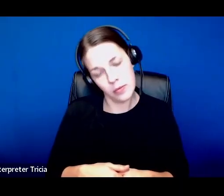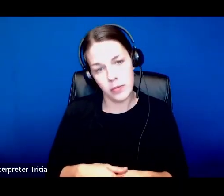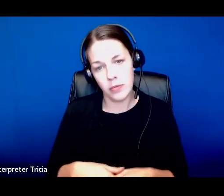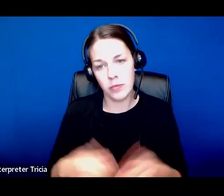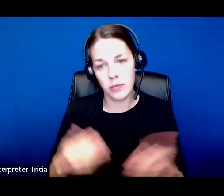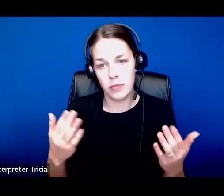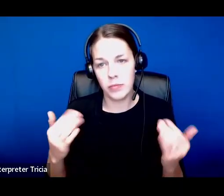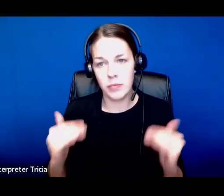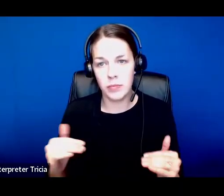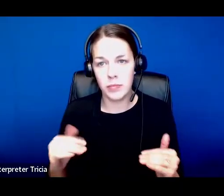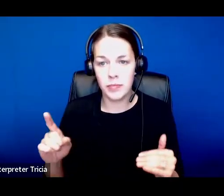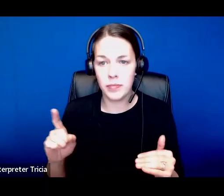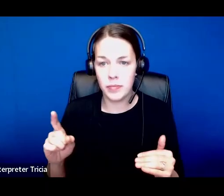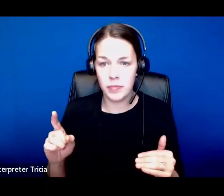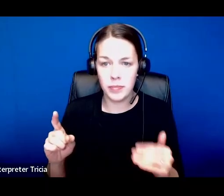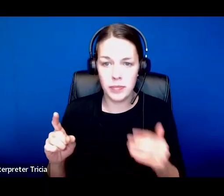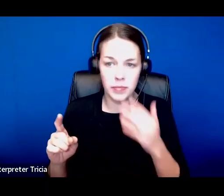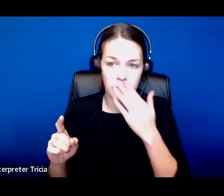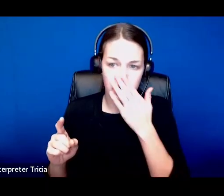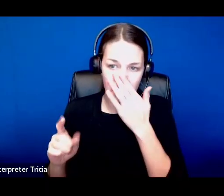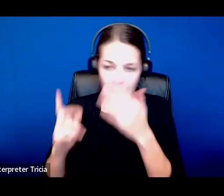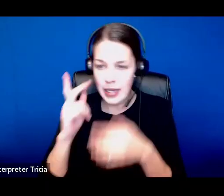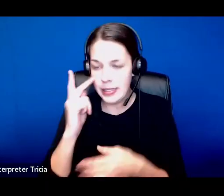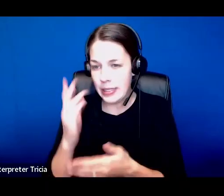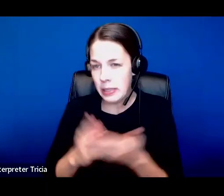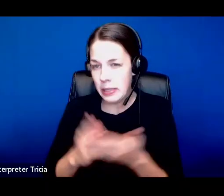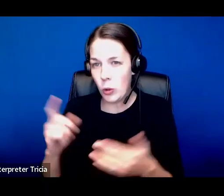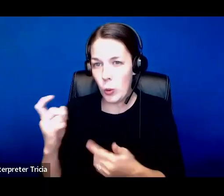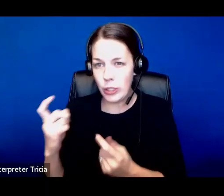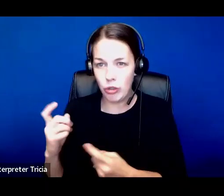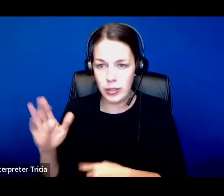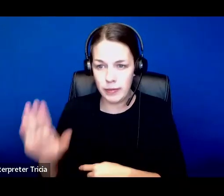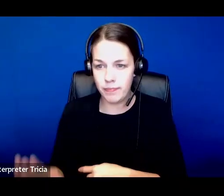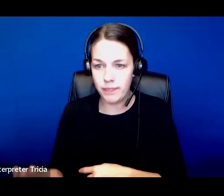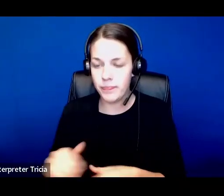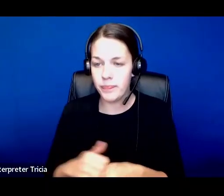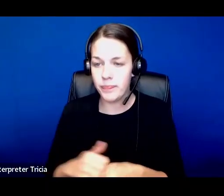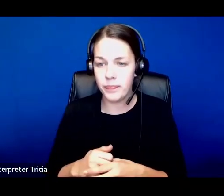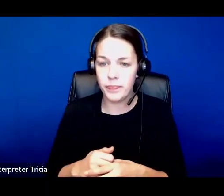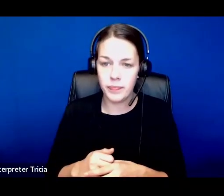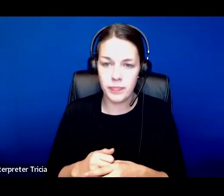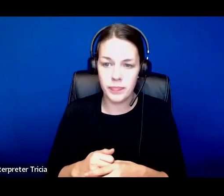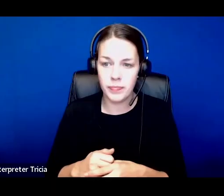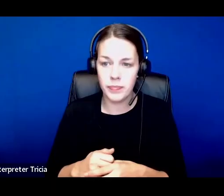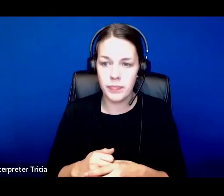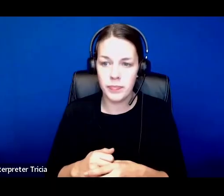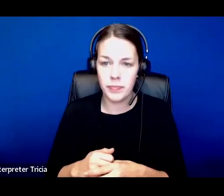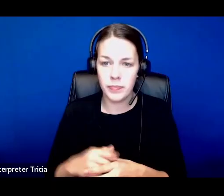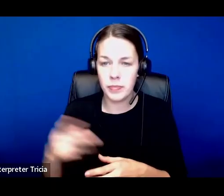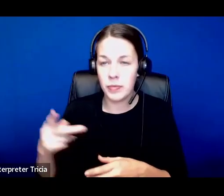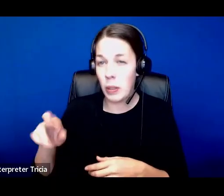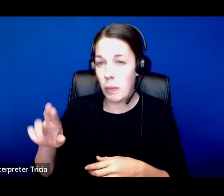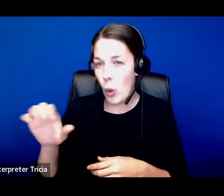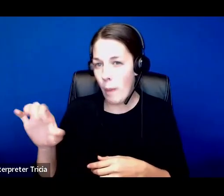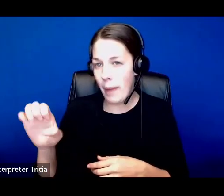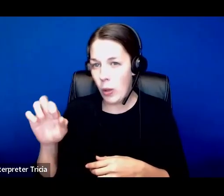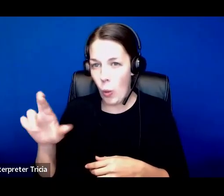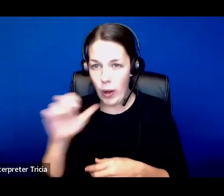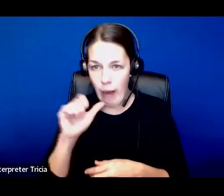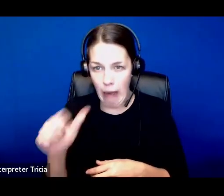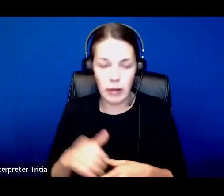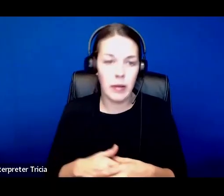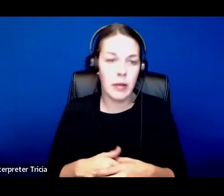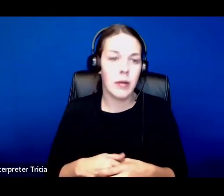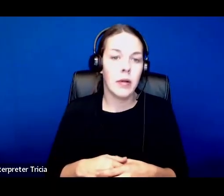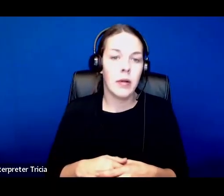I see Darby's question, and we'll get to what makes you go into probate or not. Good question.